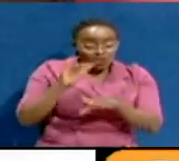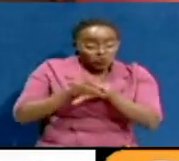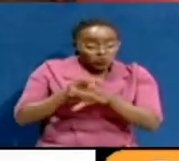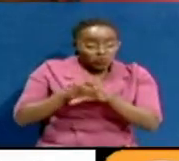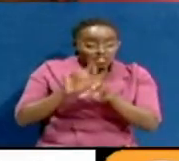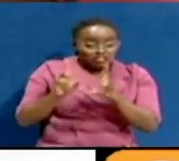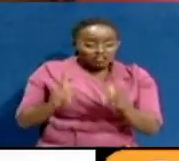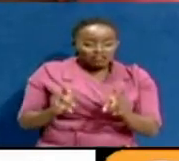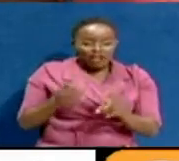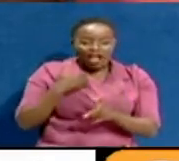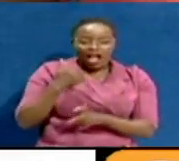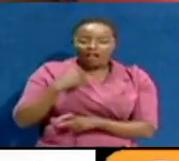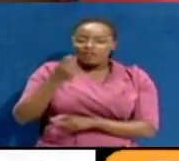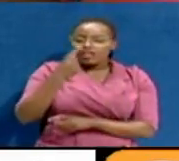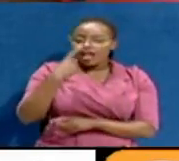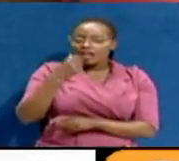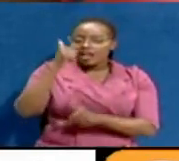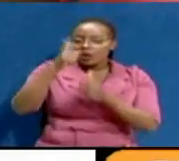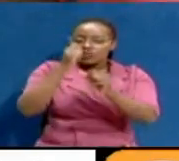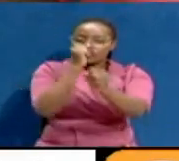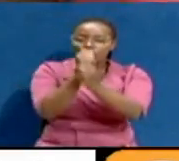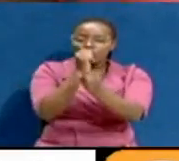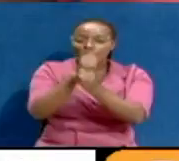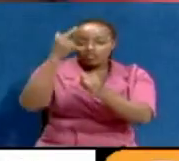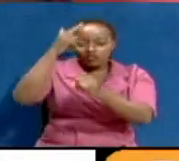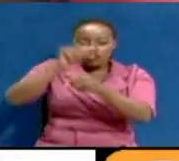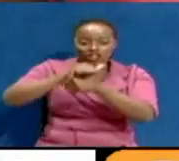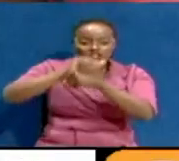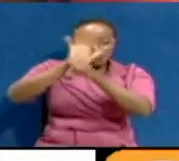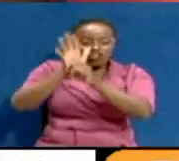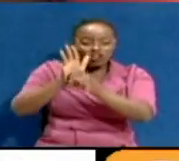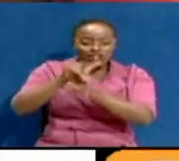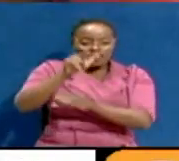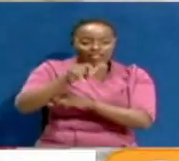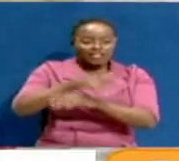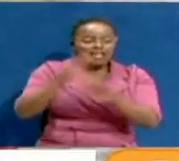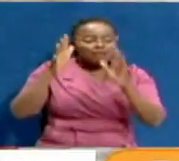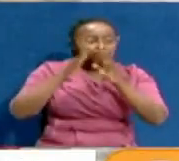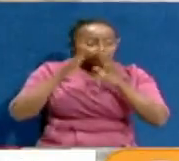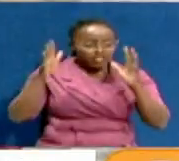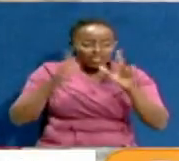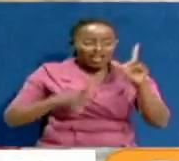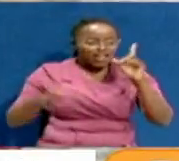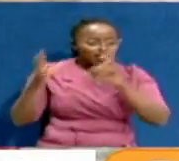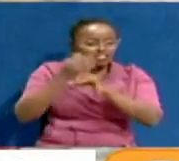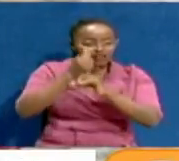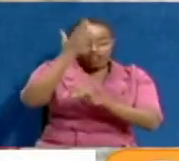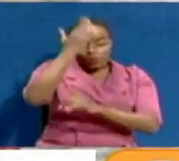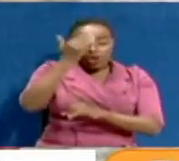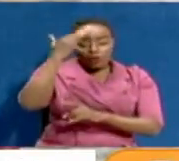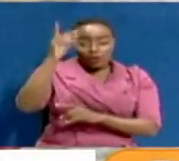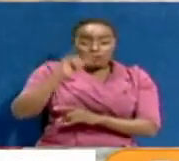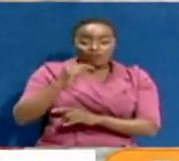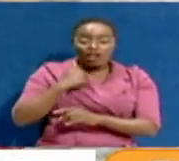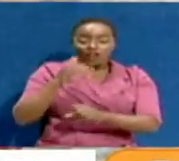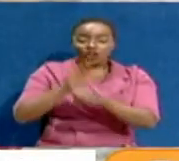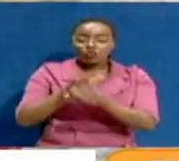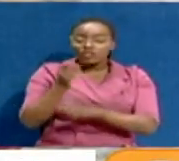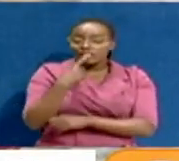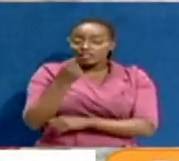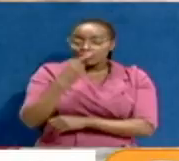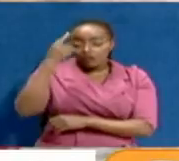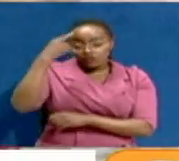So having a drug that actually works for COVID-19 would be a breakthrough. As you know, we don't have very good treatments